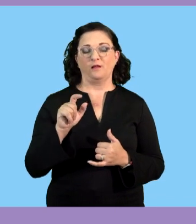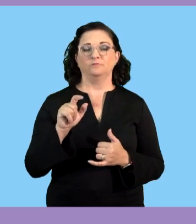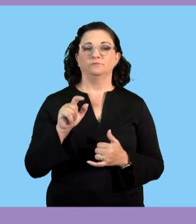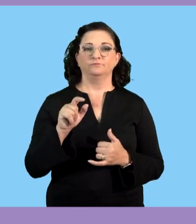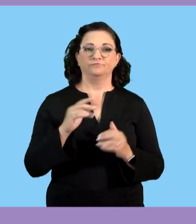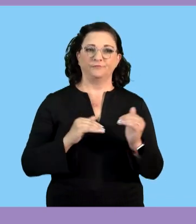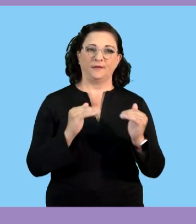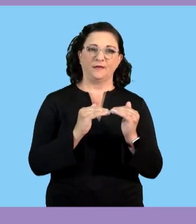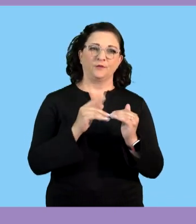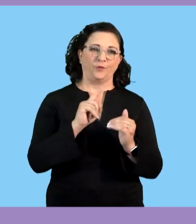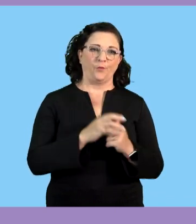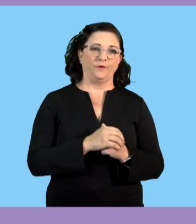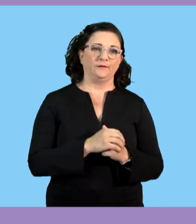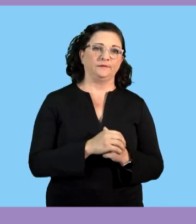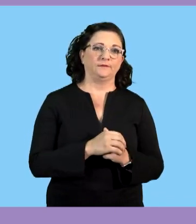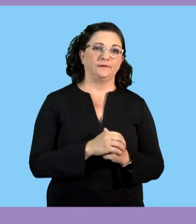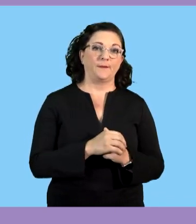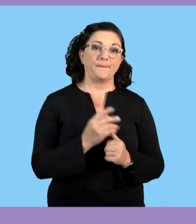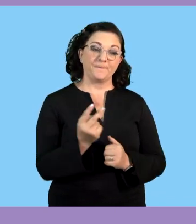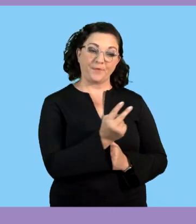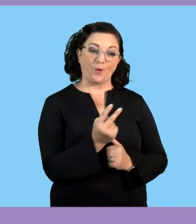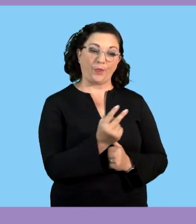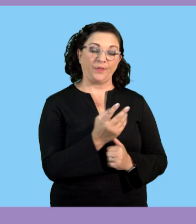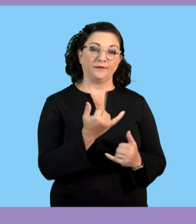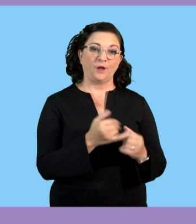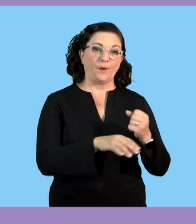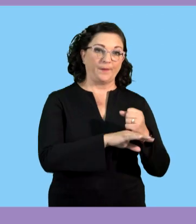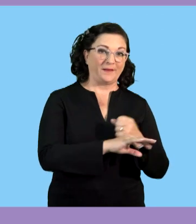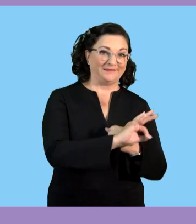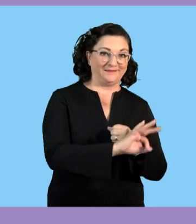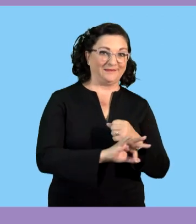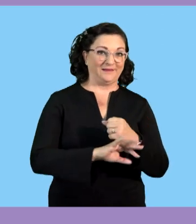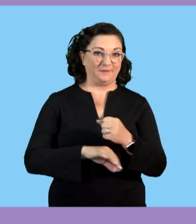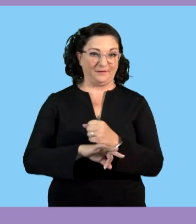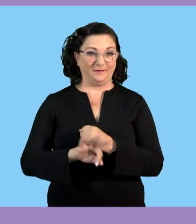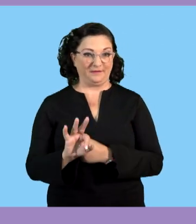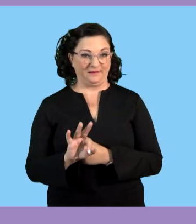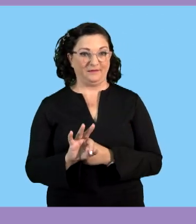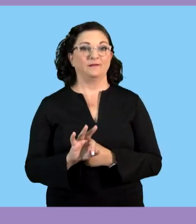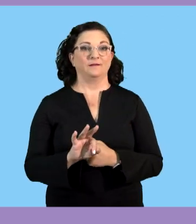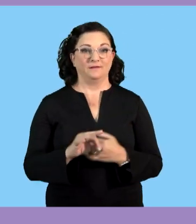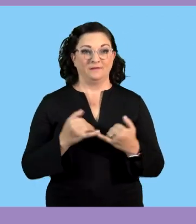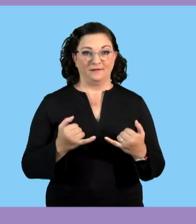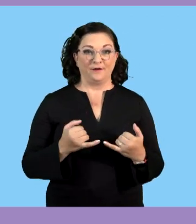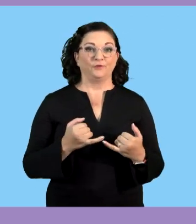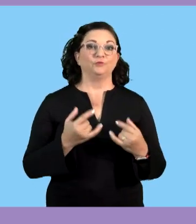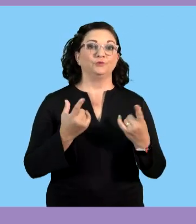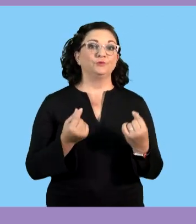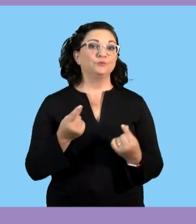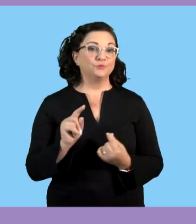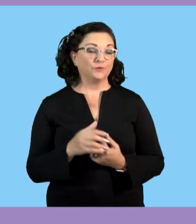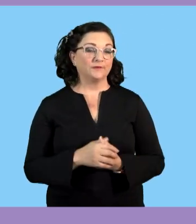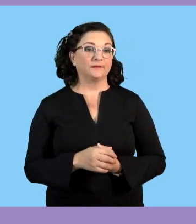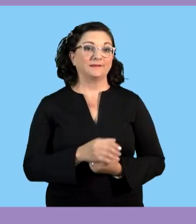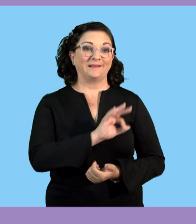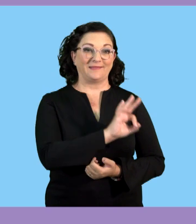been raised as exponents. And now both of them have been given a base 3. And now we are creating powers here where we are